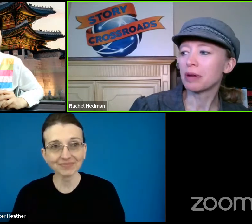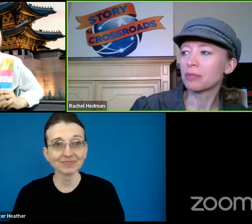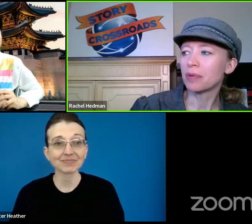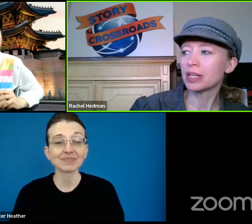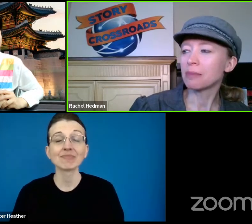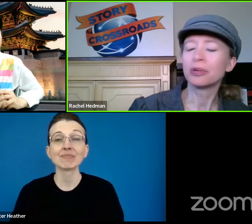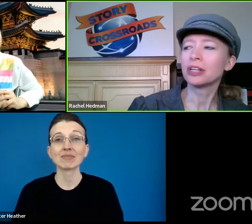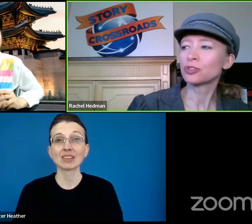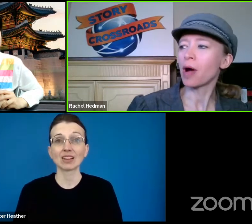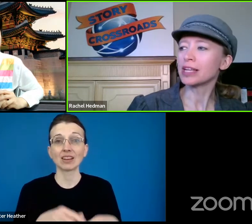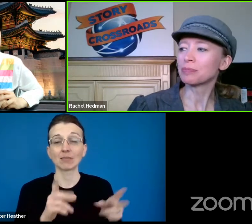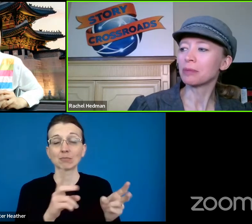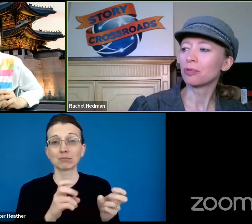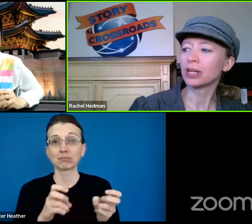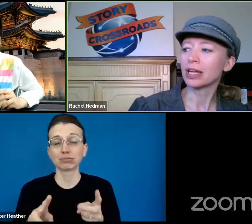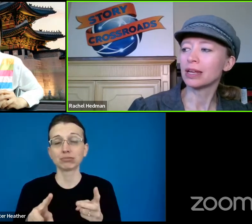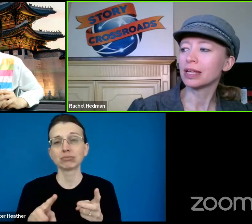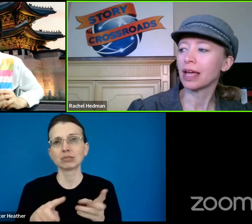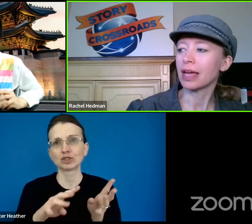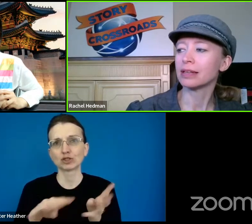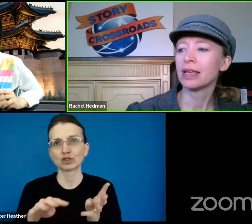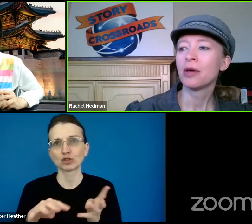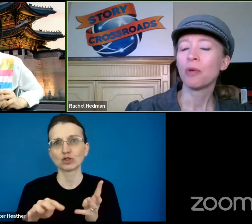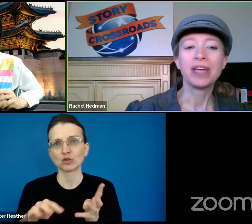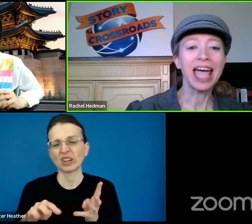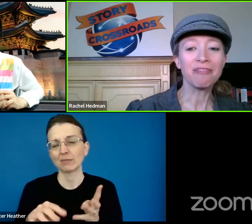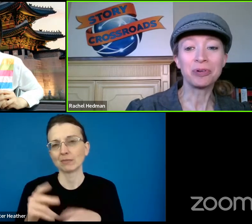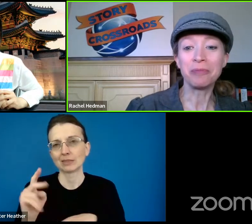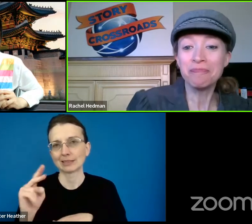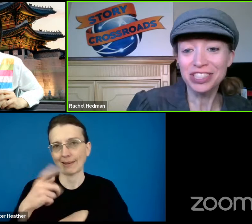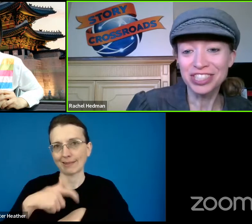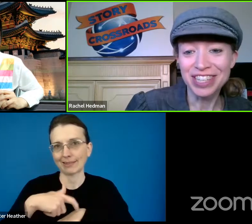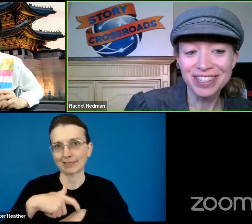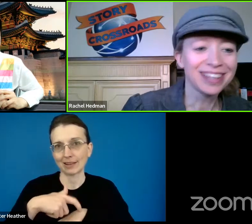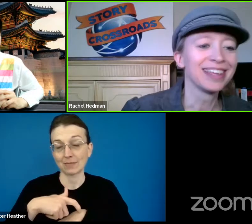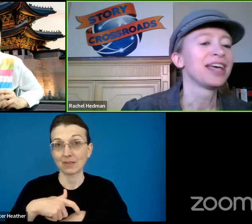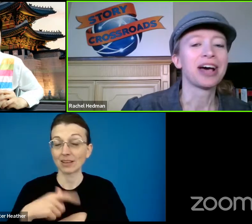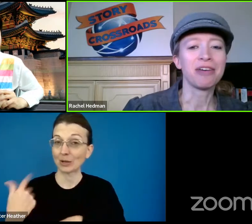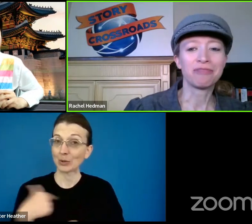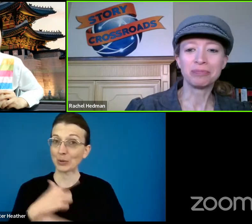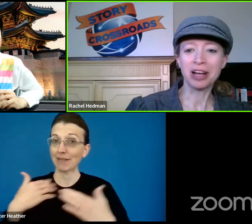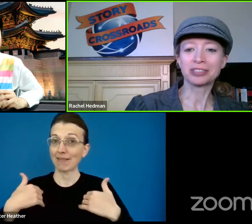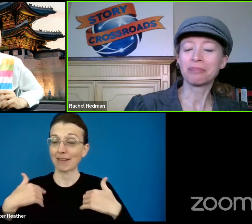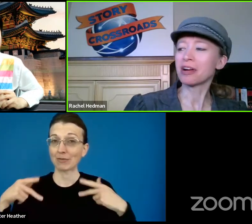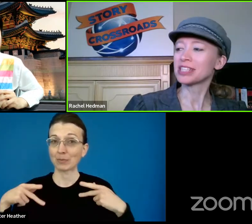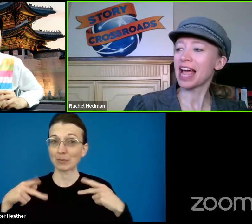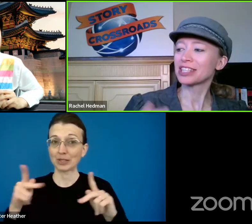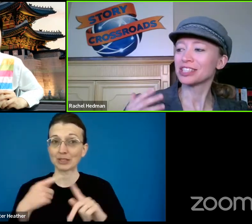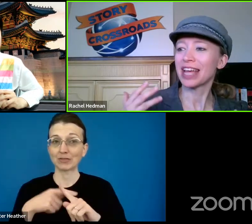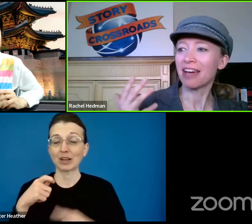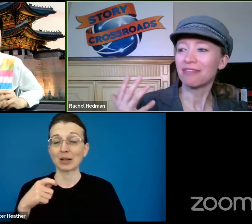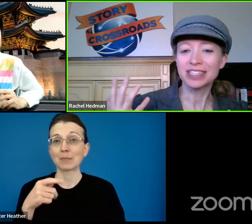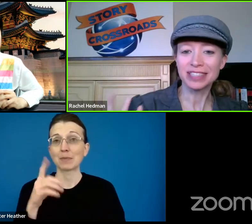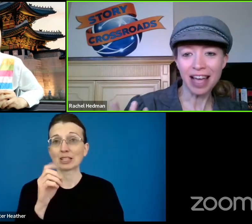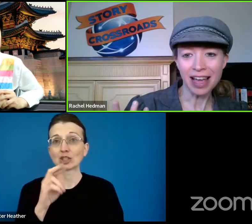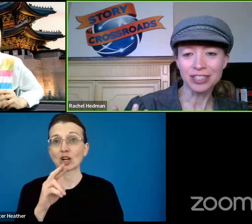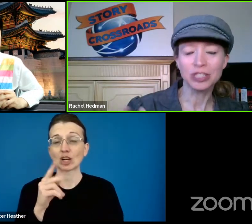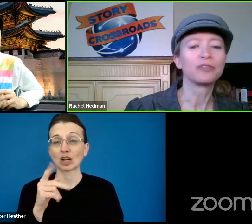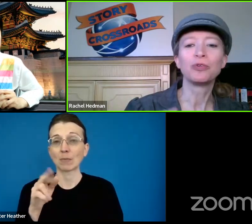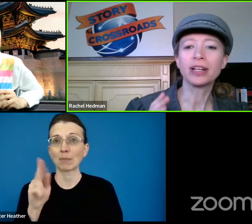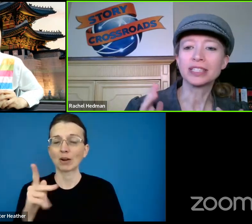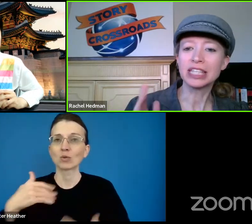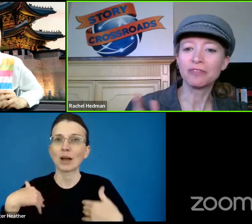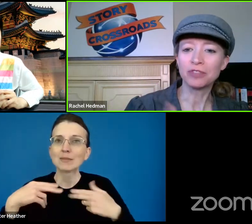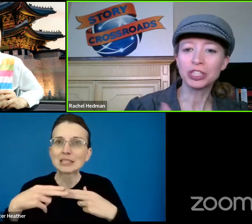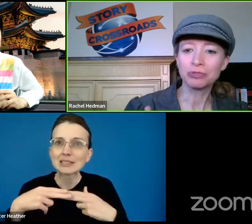stream, everybody, I put it in twice, but I'm putting it in again. We have permission from Dr. Park to actually have the slides.